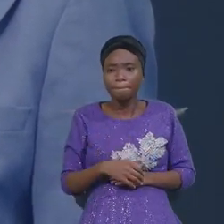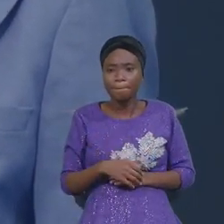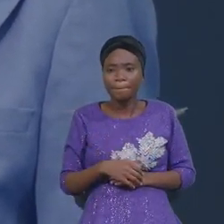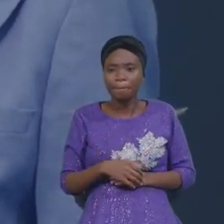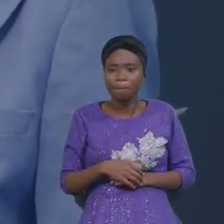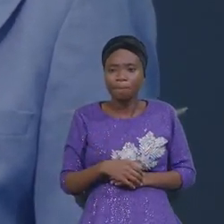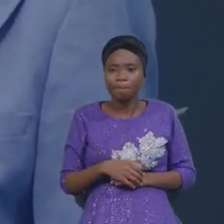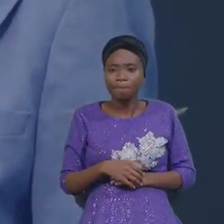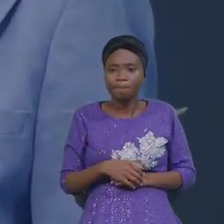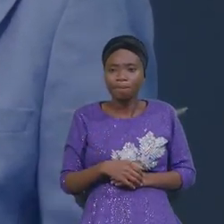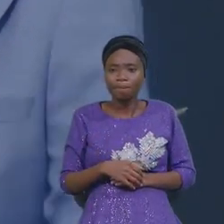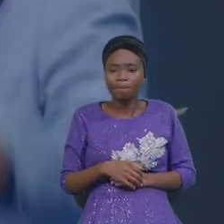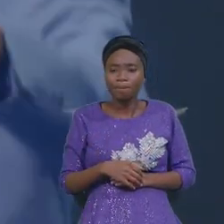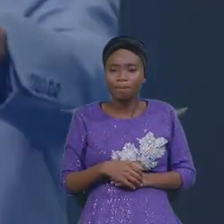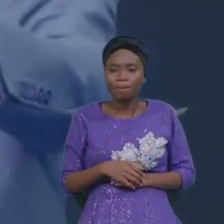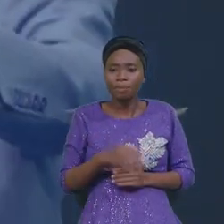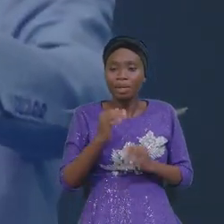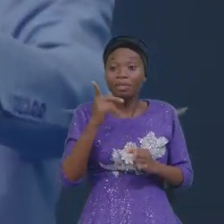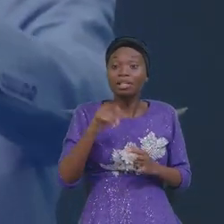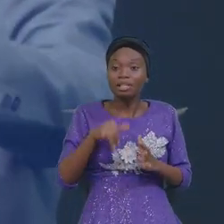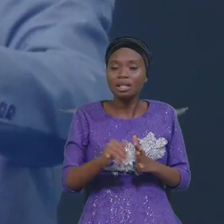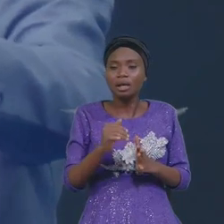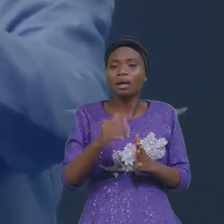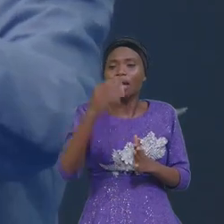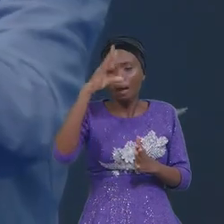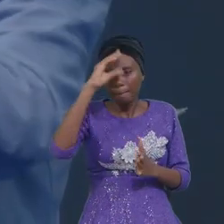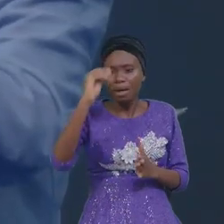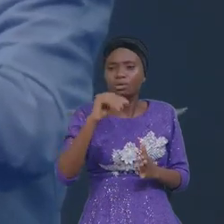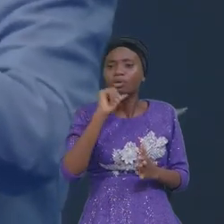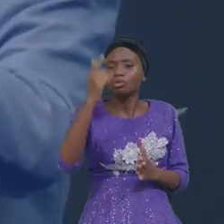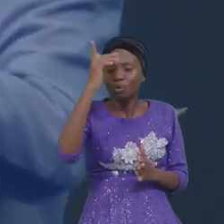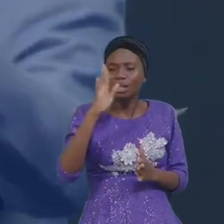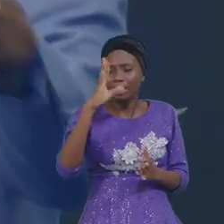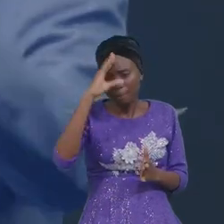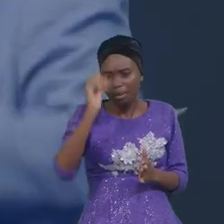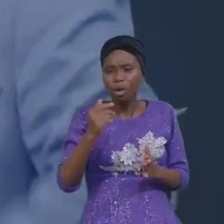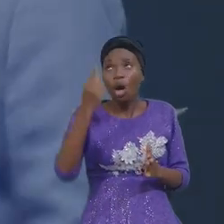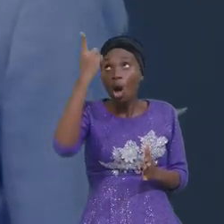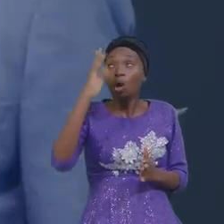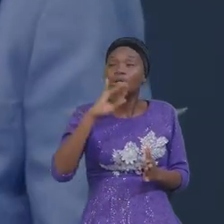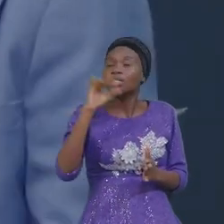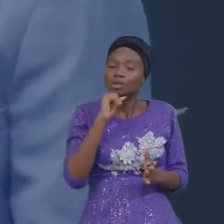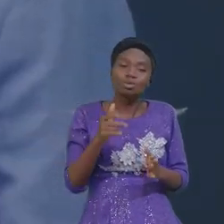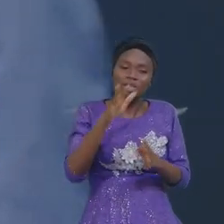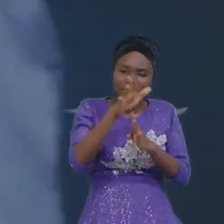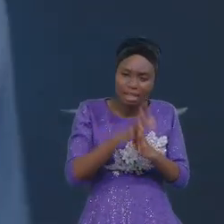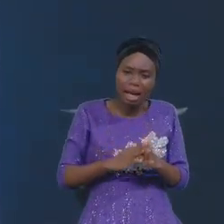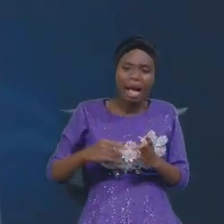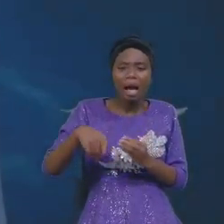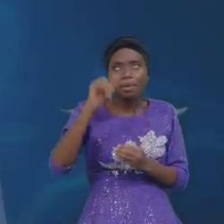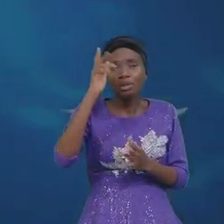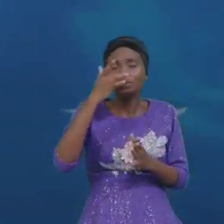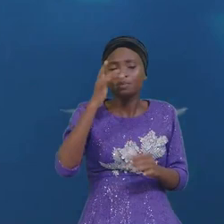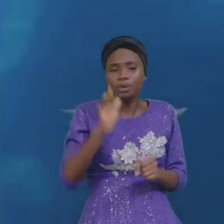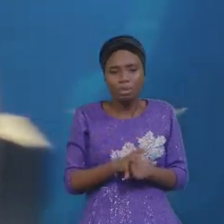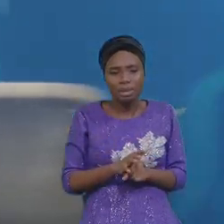Atheistic man, ungodly man, God is not slack concerning his promise.